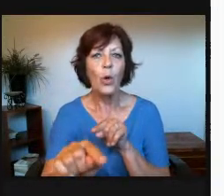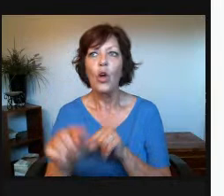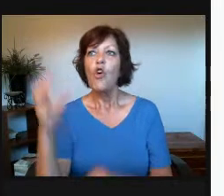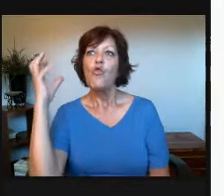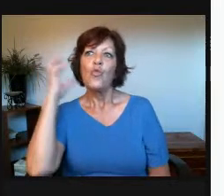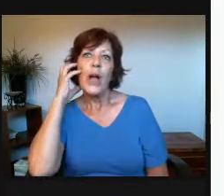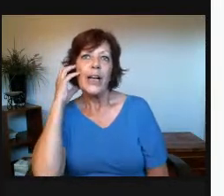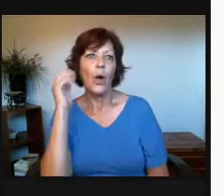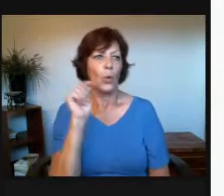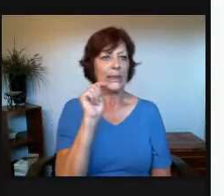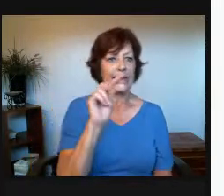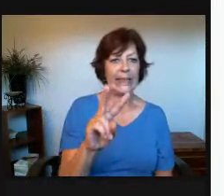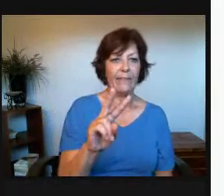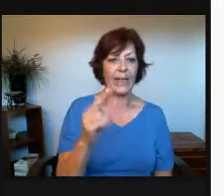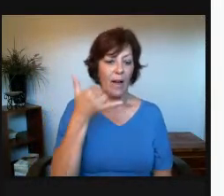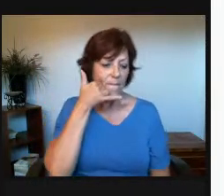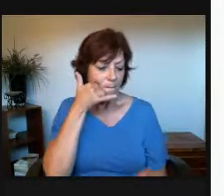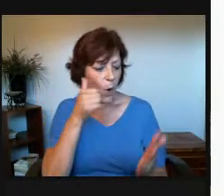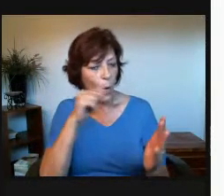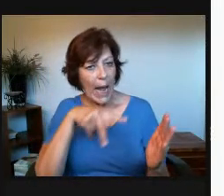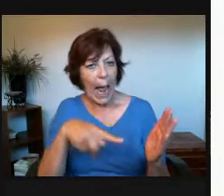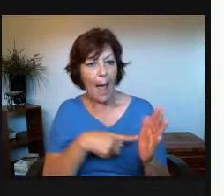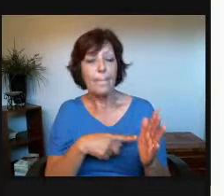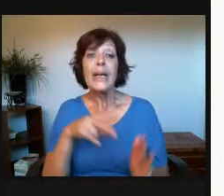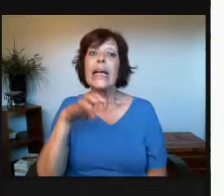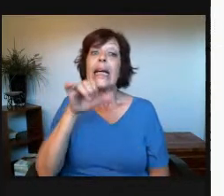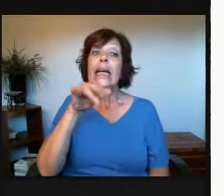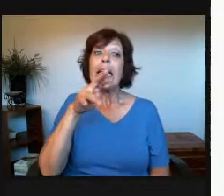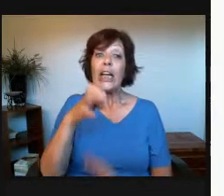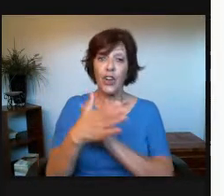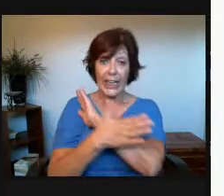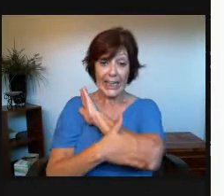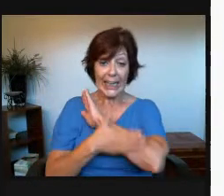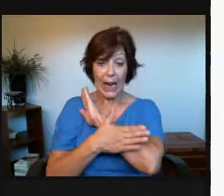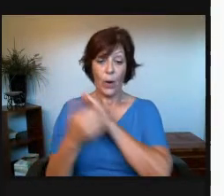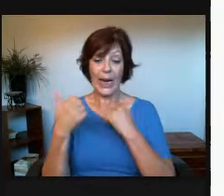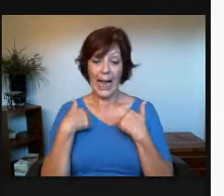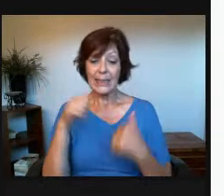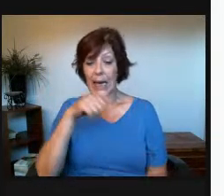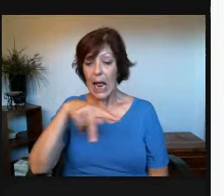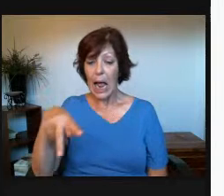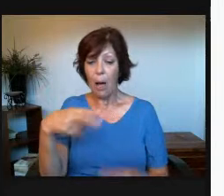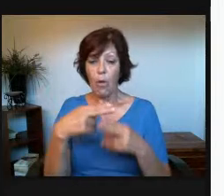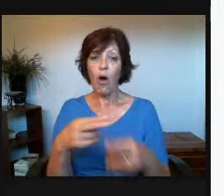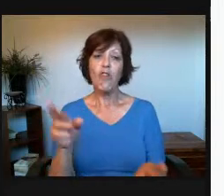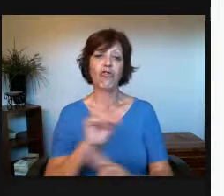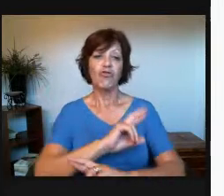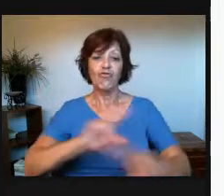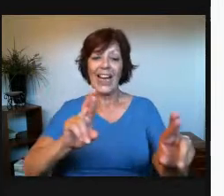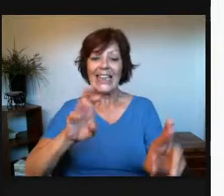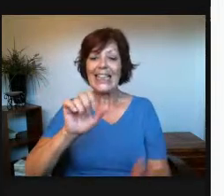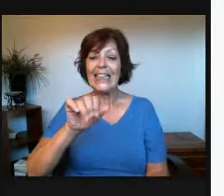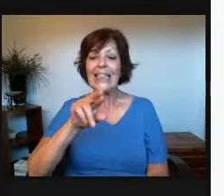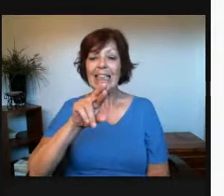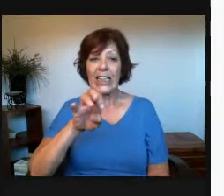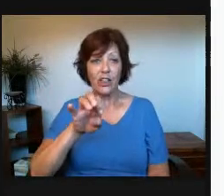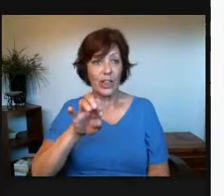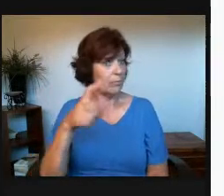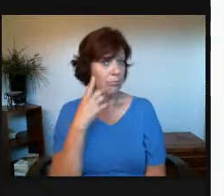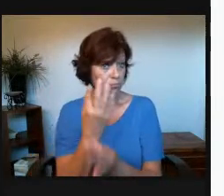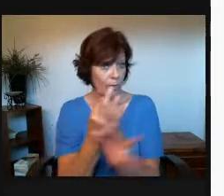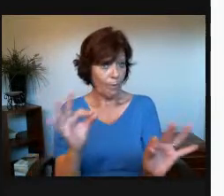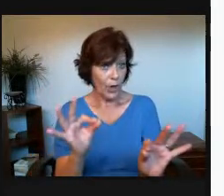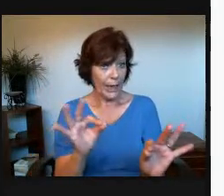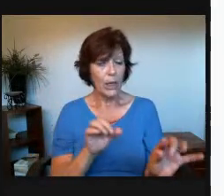your smartphone apps. Erie County has a Ready Erie app that is free. You could just go on